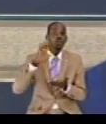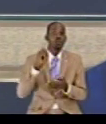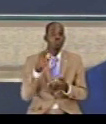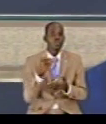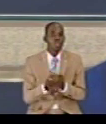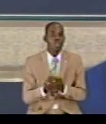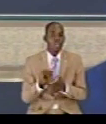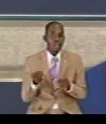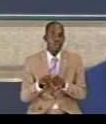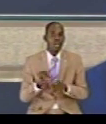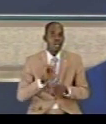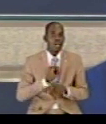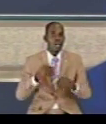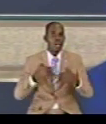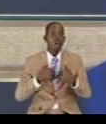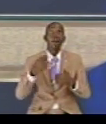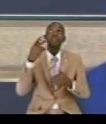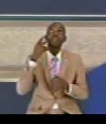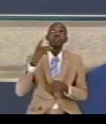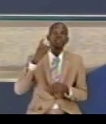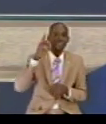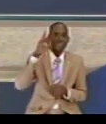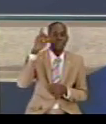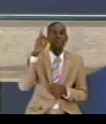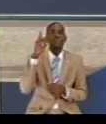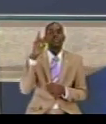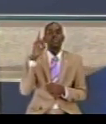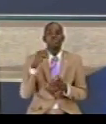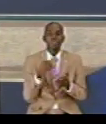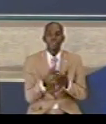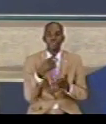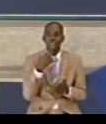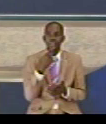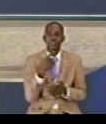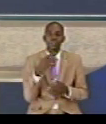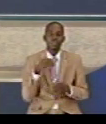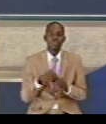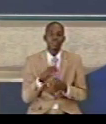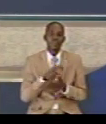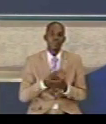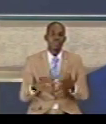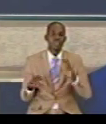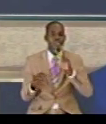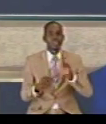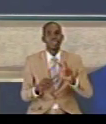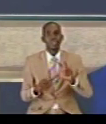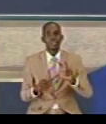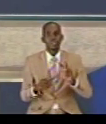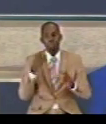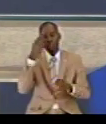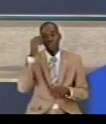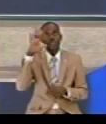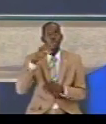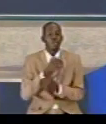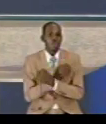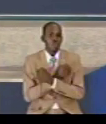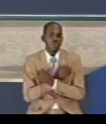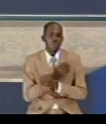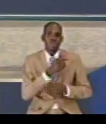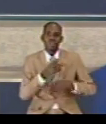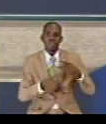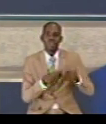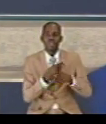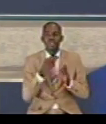seen thee in the sanctuary, it tells us in verse 3, because thy loving kindness is better